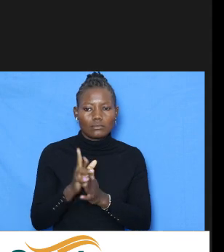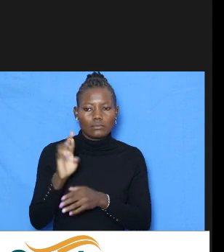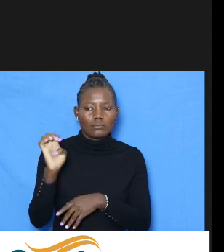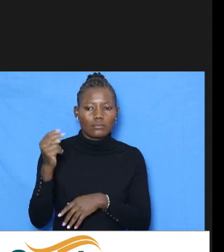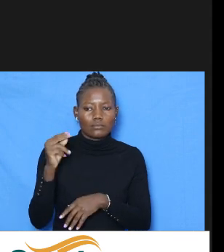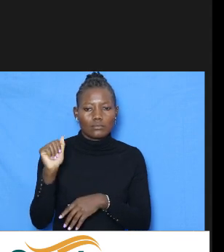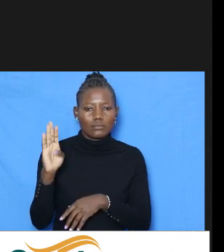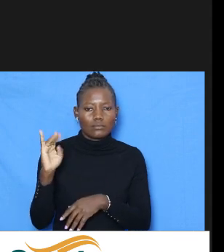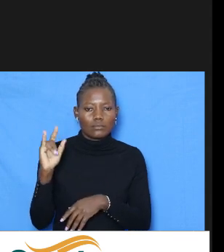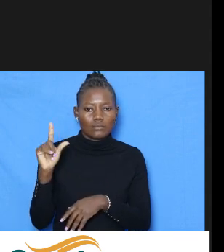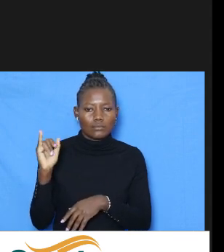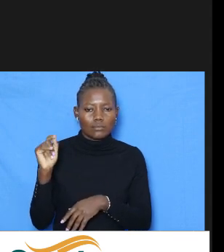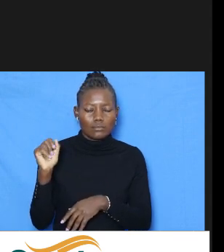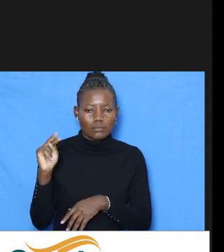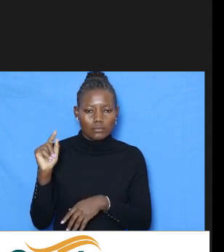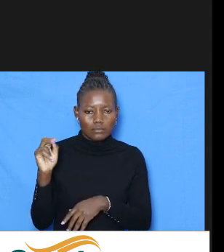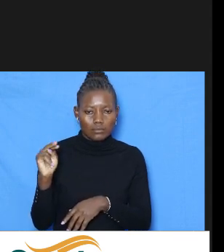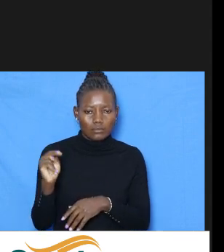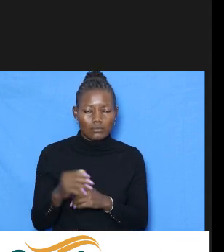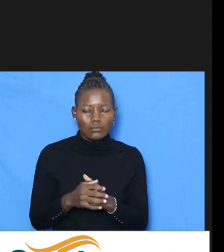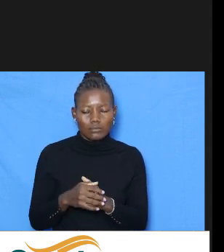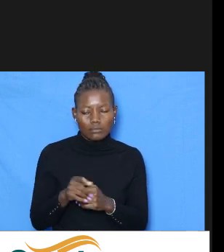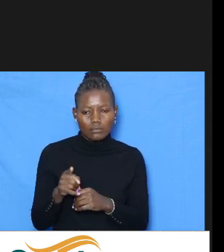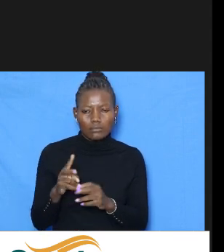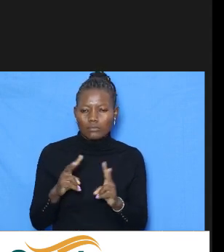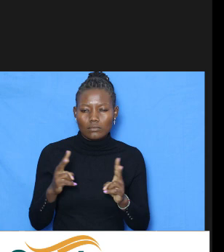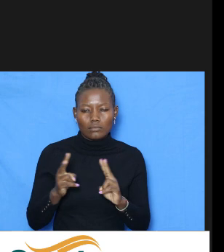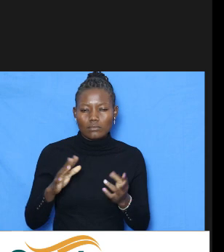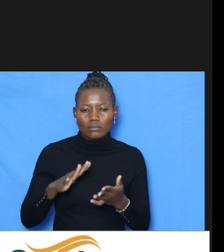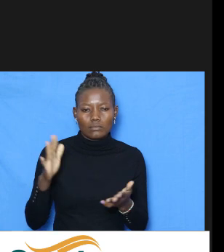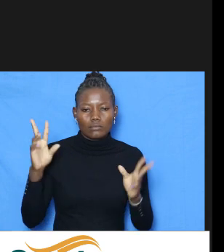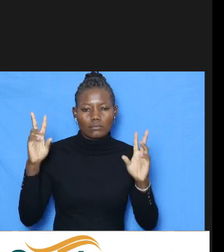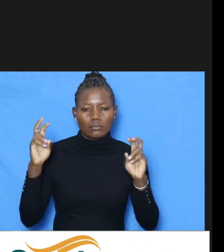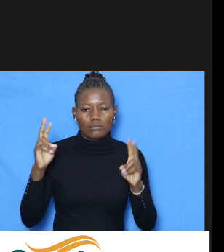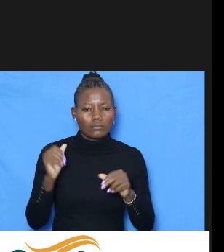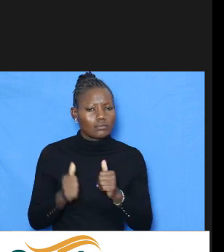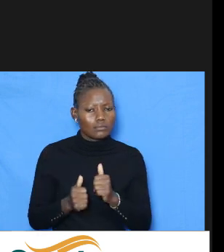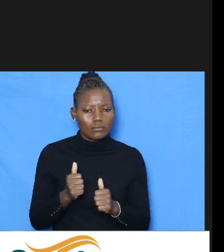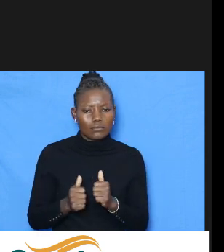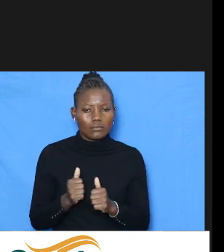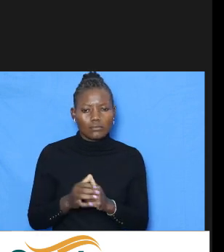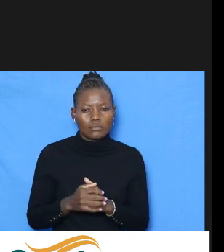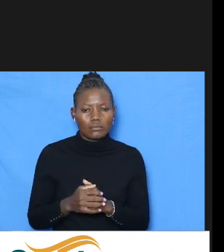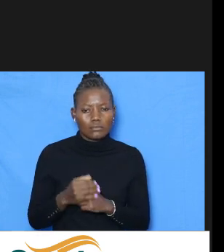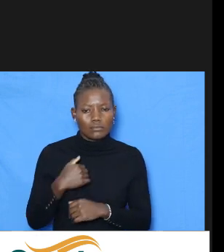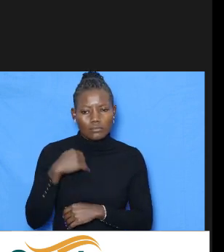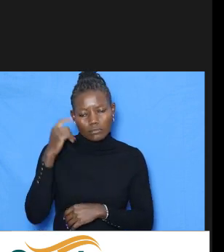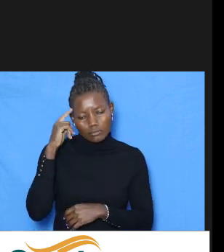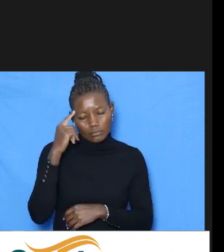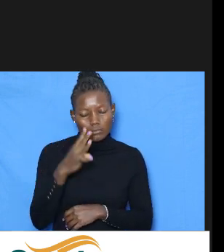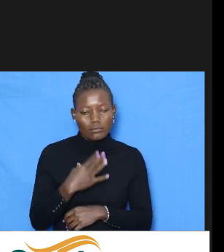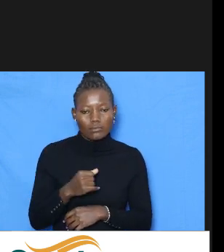rehabilitation? Okay, I think this is a very wide topic that would, I think, need a whole other